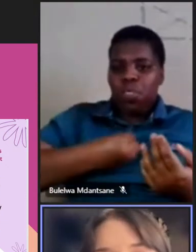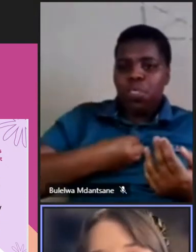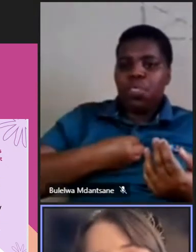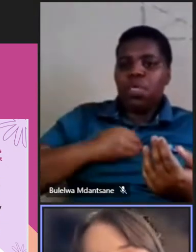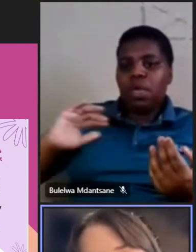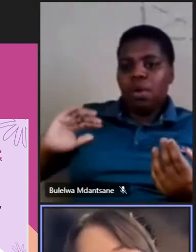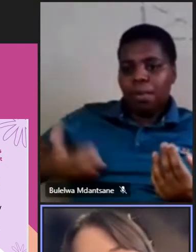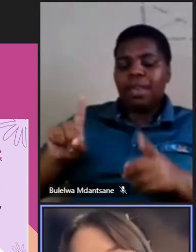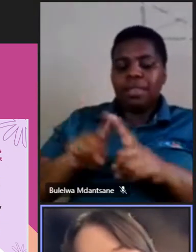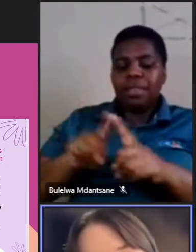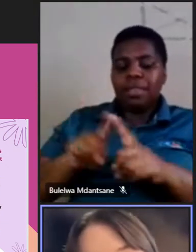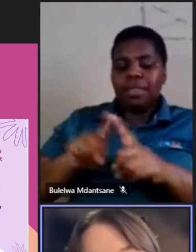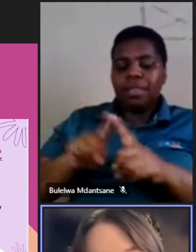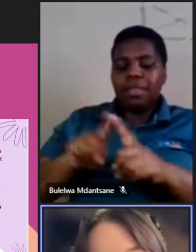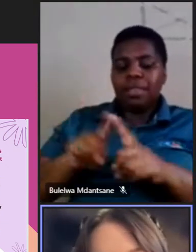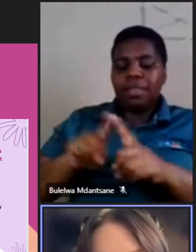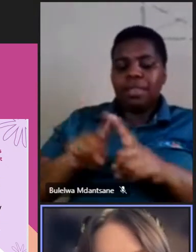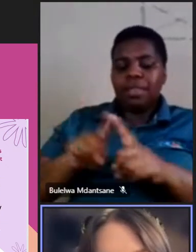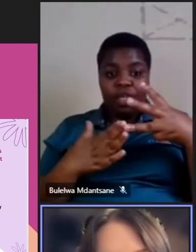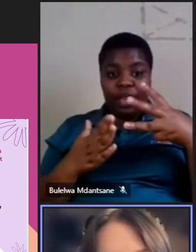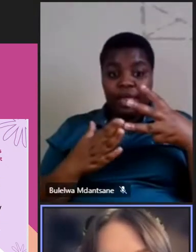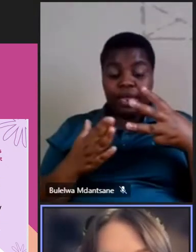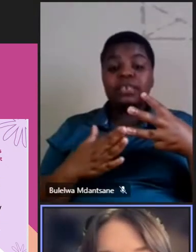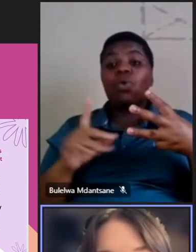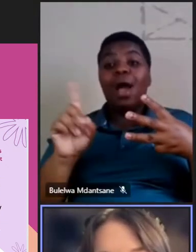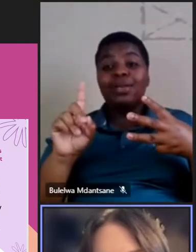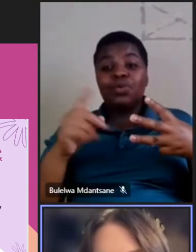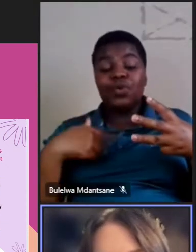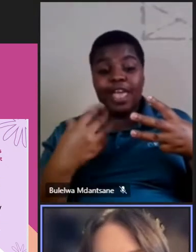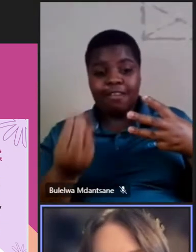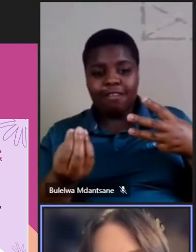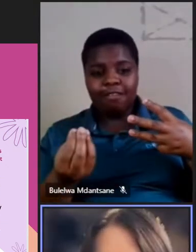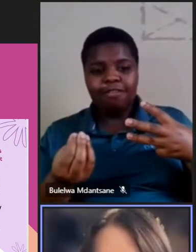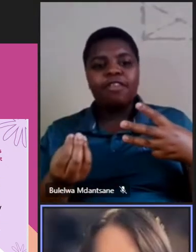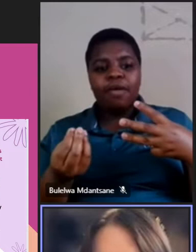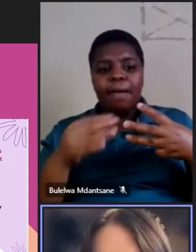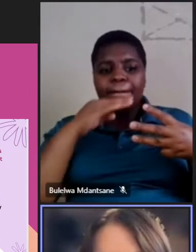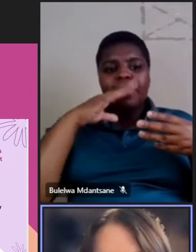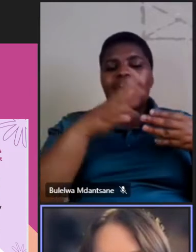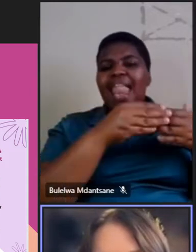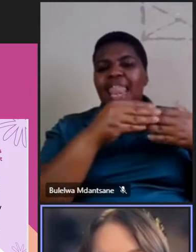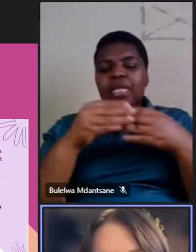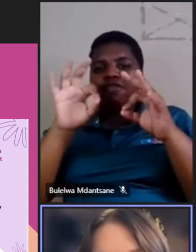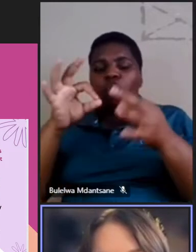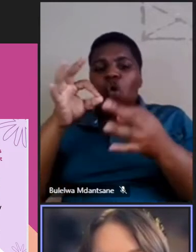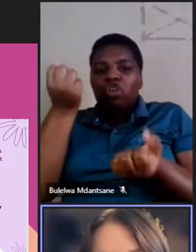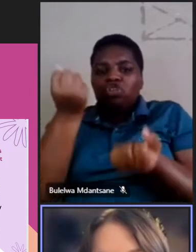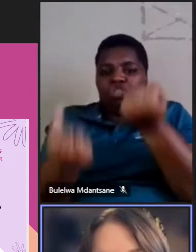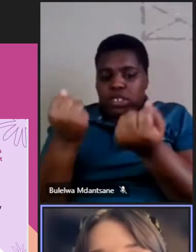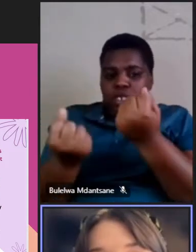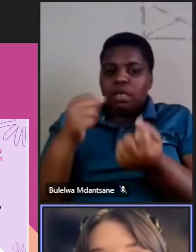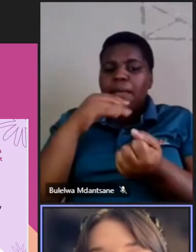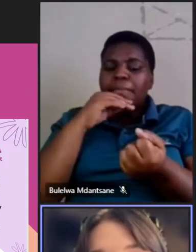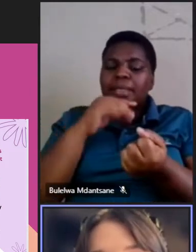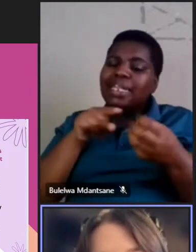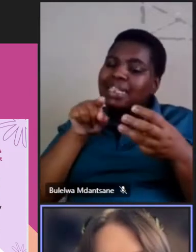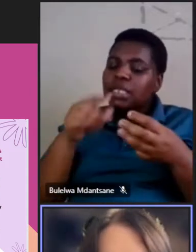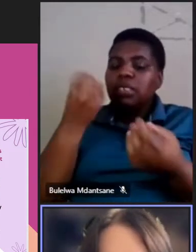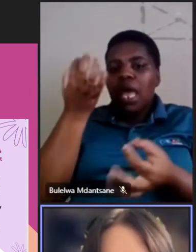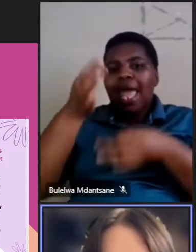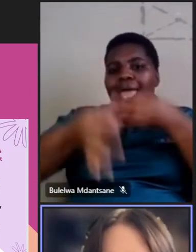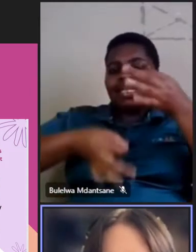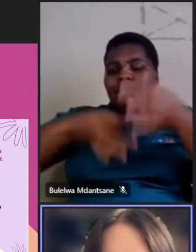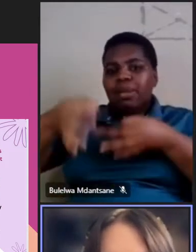The third icon we have throughout the guide is the Lady of Justice icon, and she simply highlights when rights are